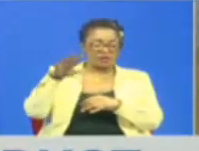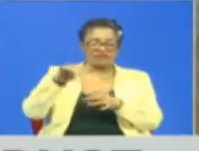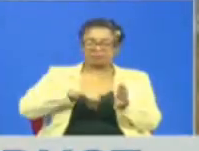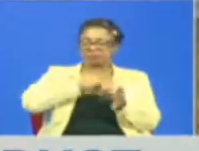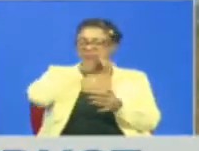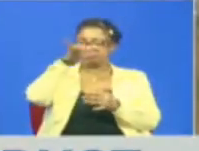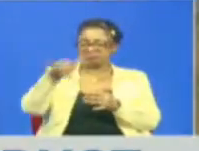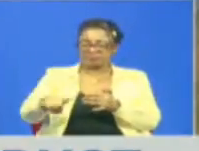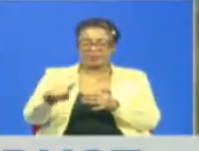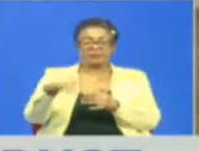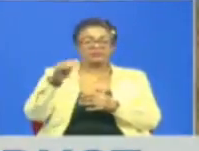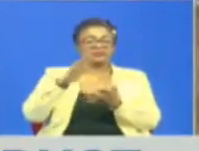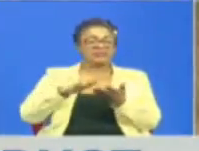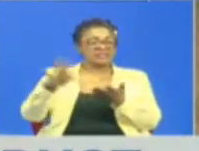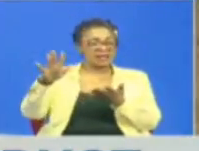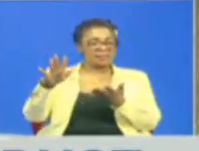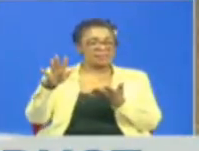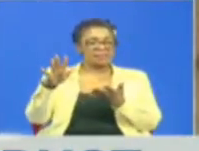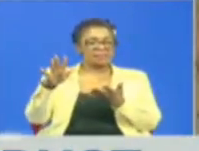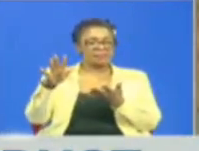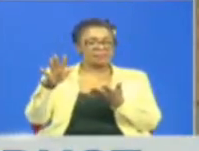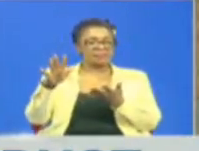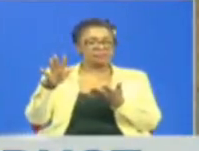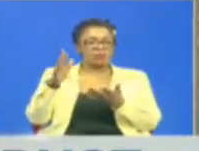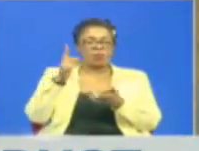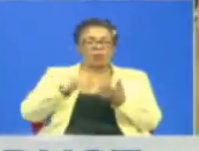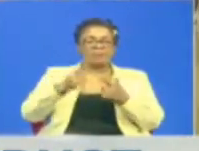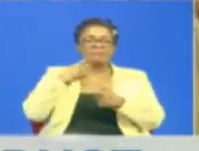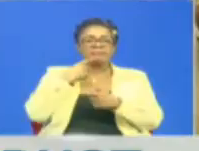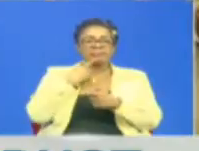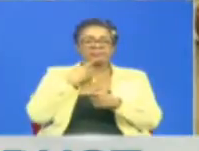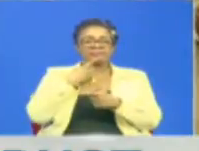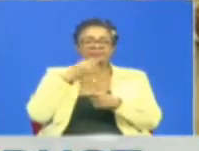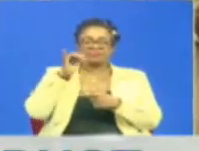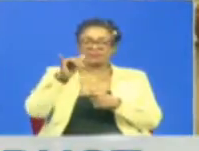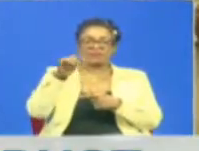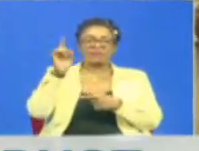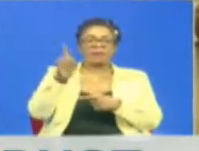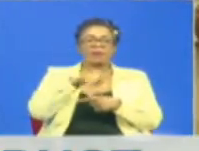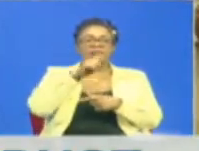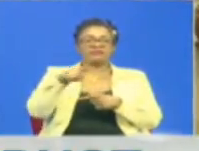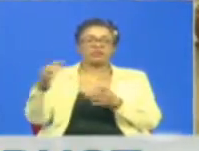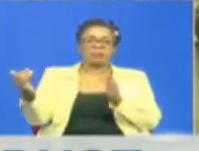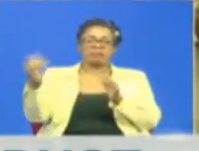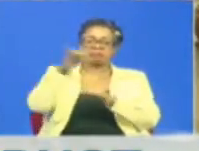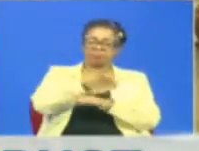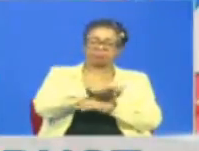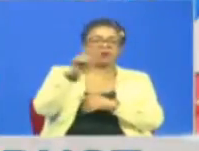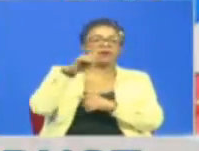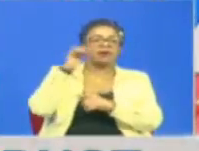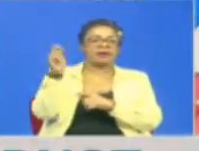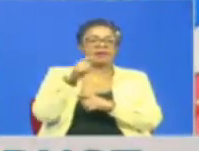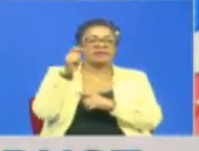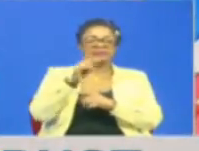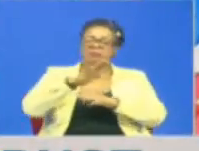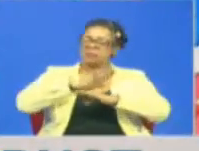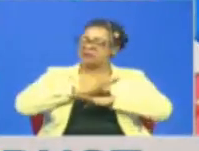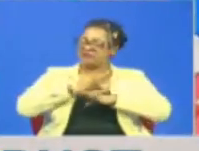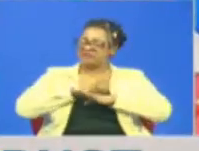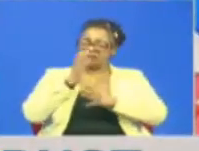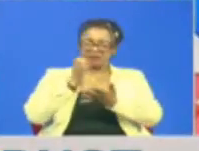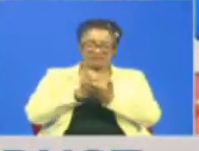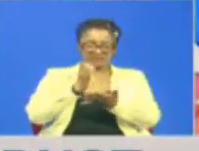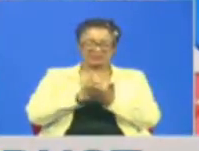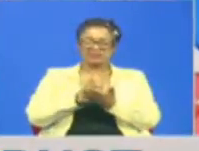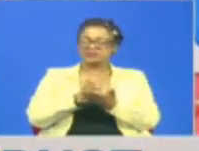the country in reciprocation of what it said was Tanzanians being banned from entering Kenya was enough evidence that all was not